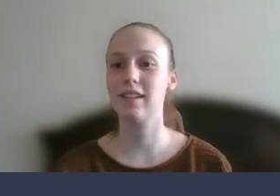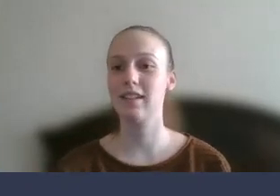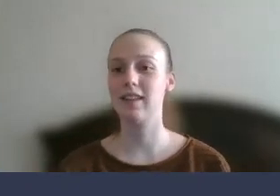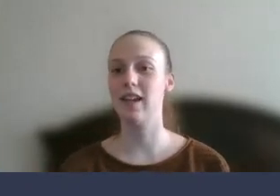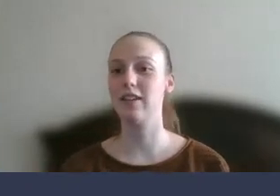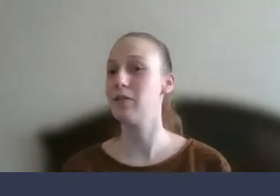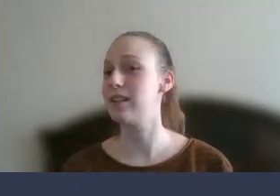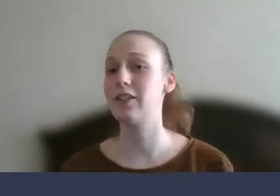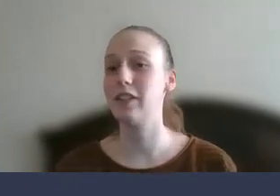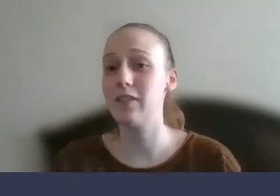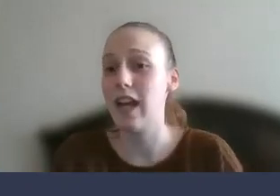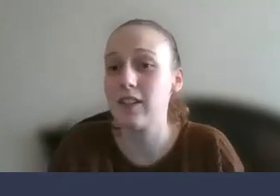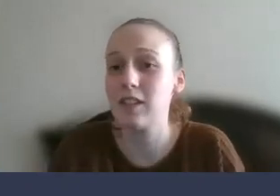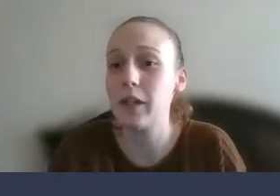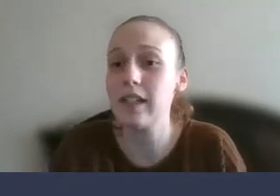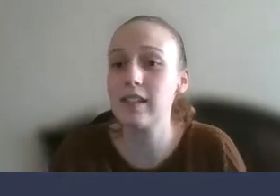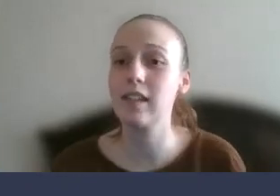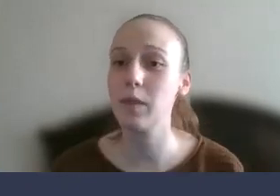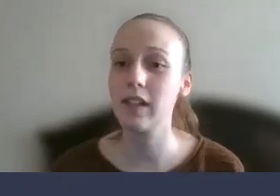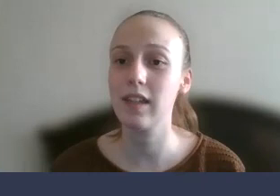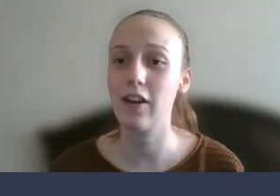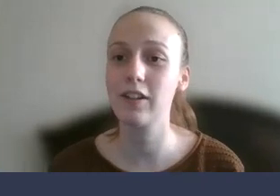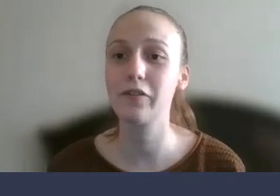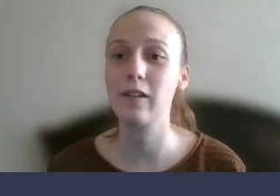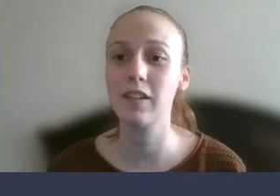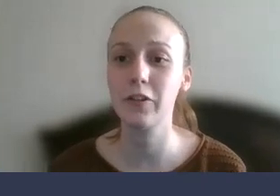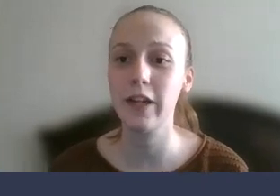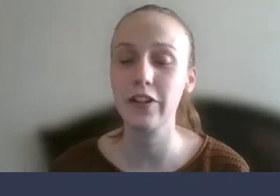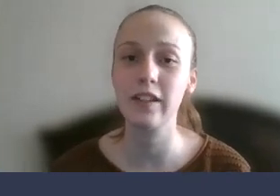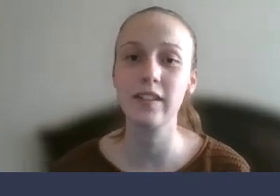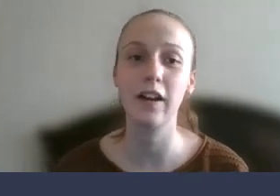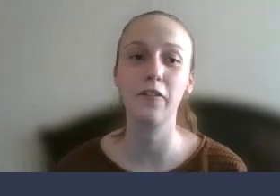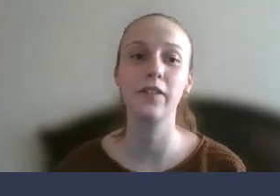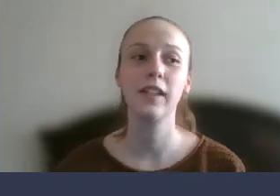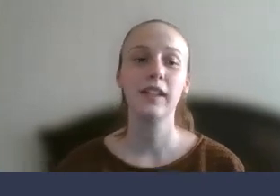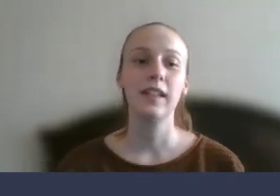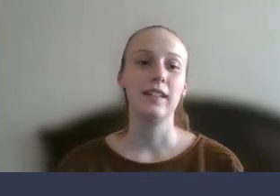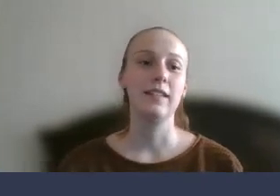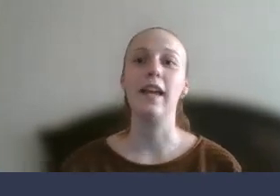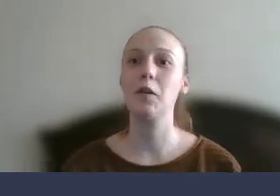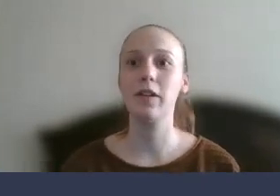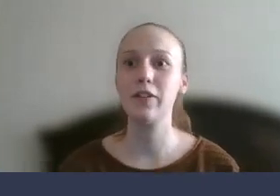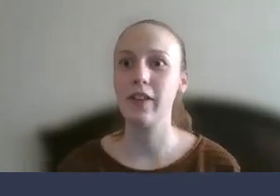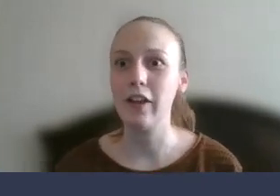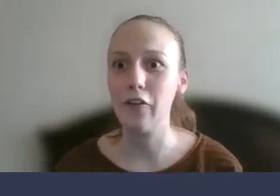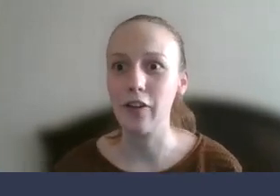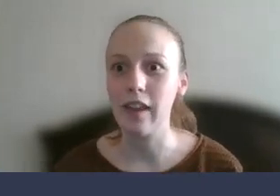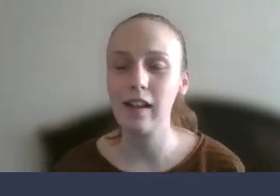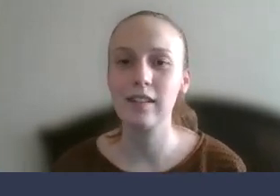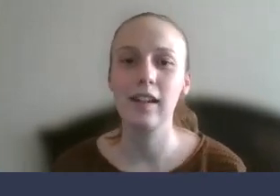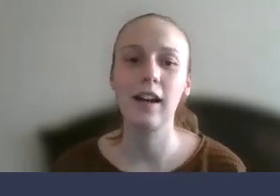Things that they don't necessarily even have experience in because they aren't around situations of saying please or